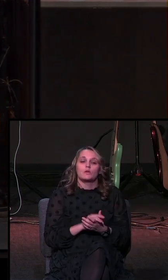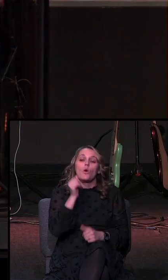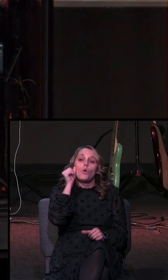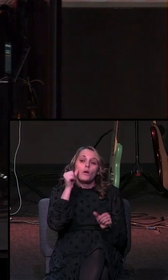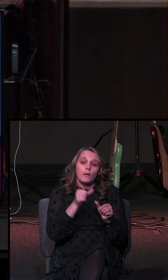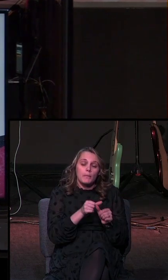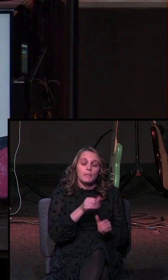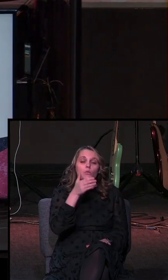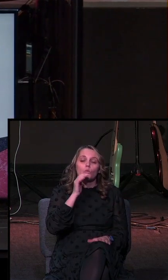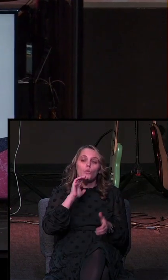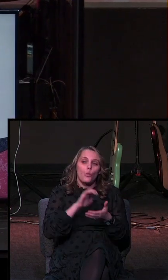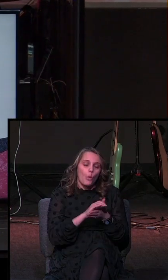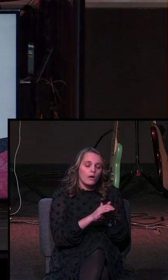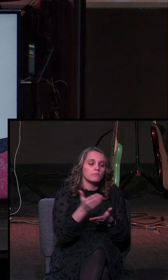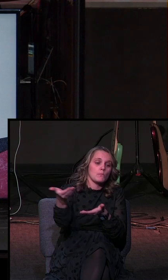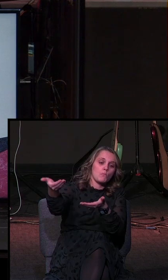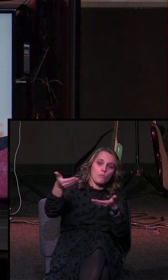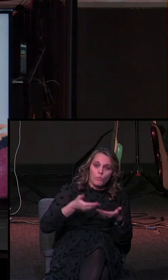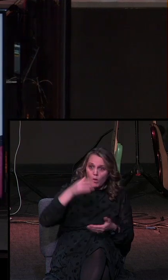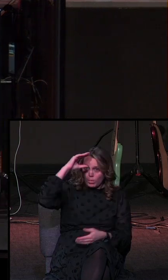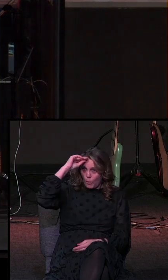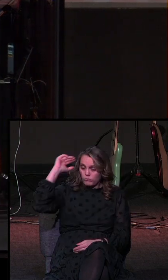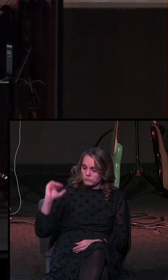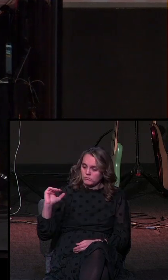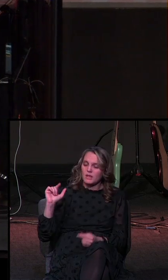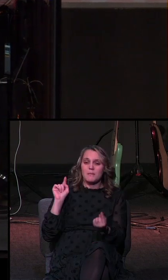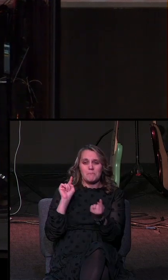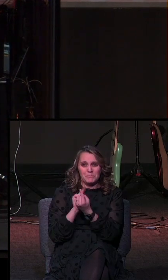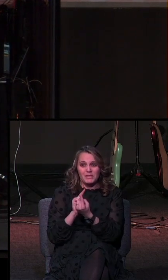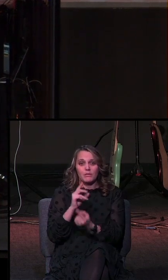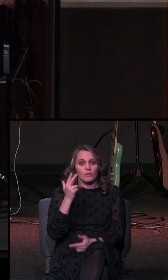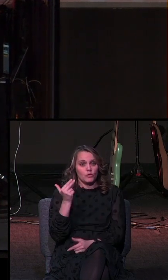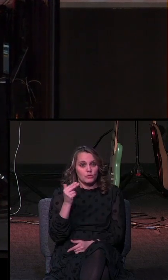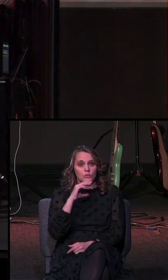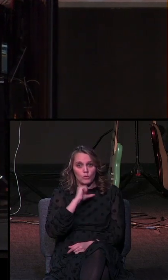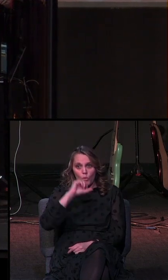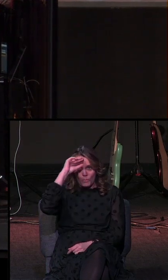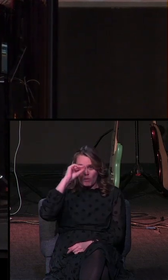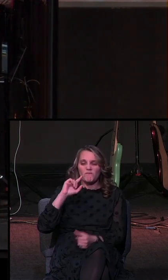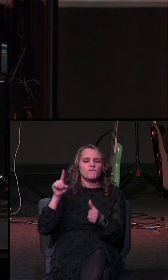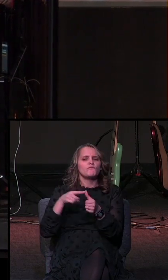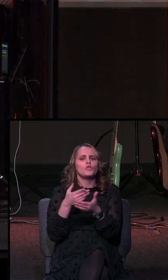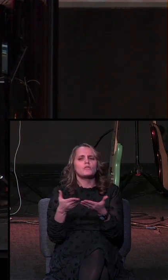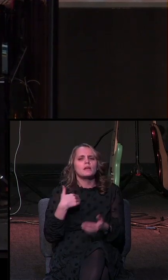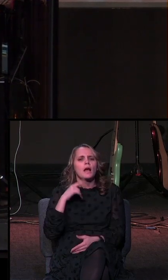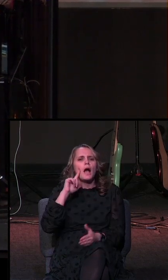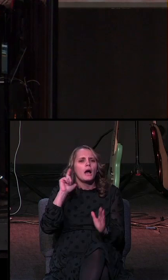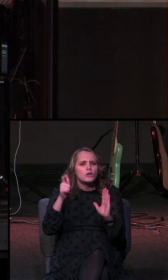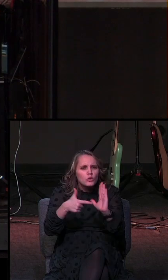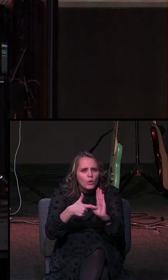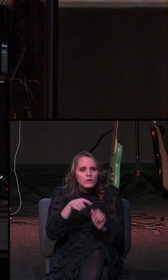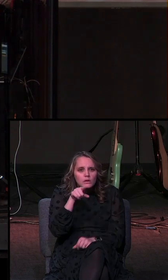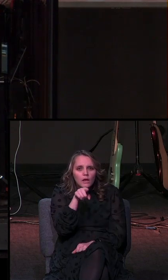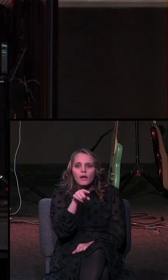him over to our house to meet our family. And I meet this 13-year-old kid for the first time. And the first thing I notice about this kid is he won't look me